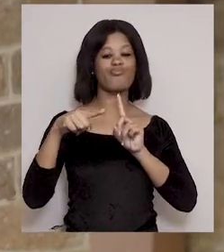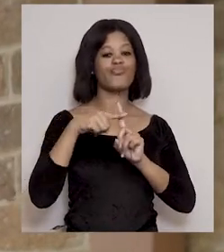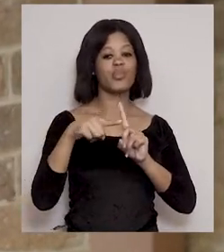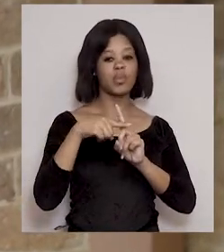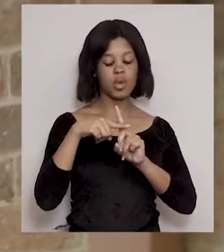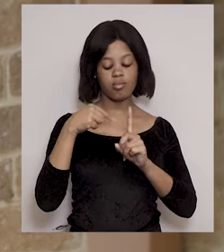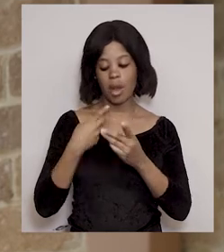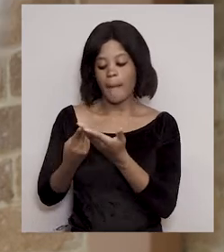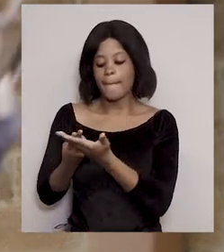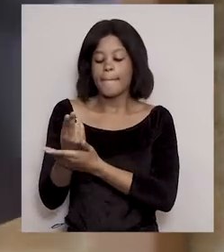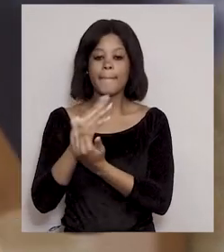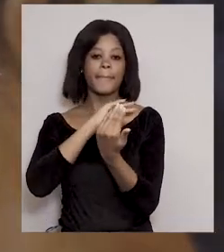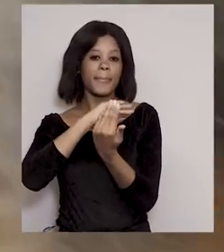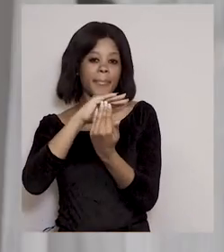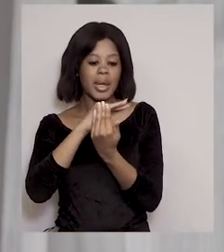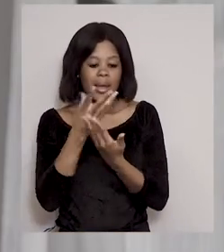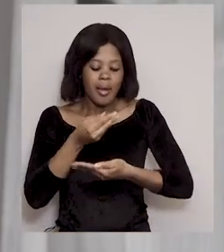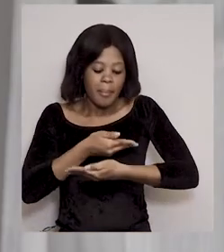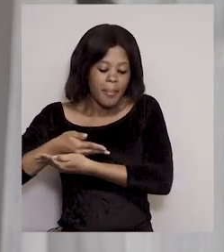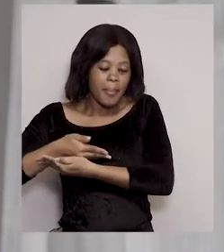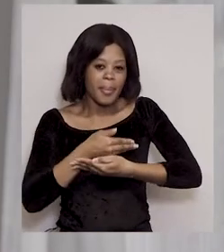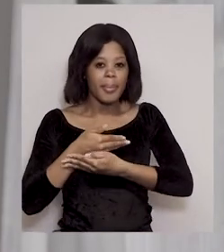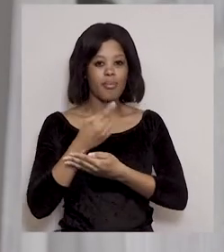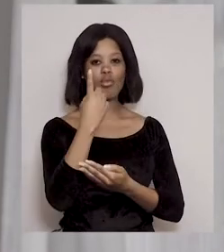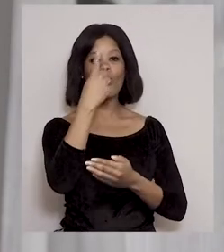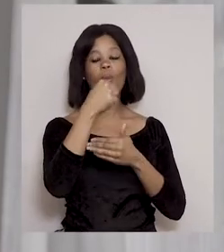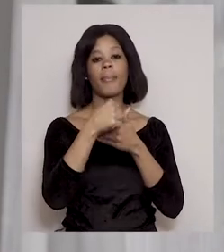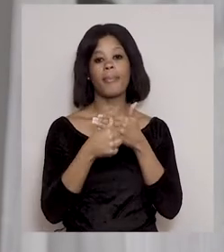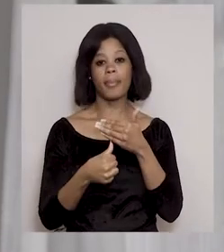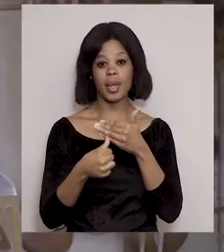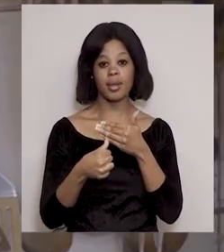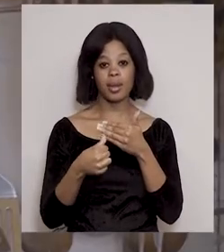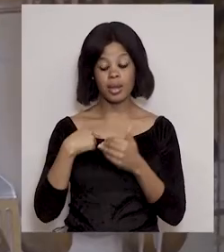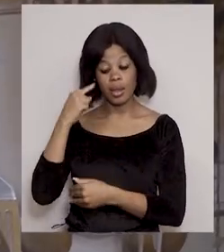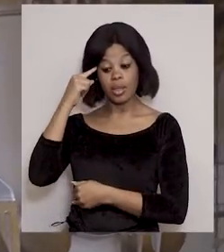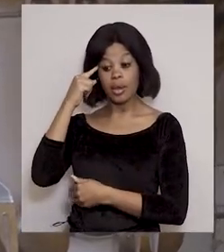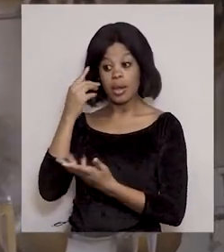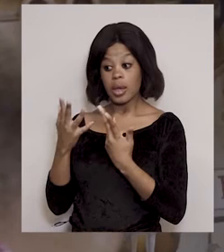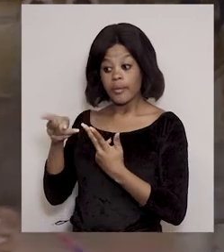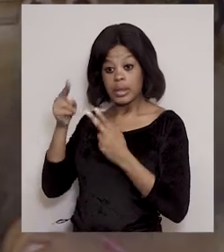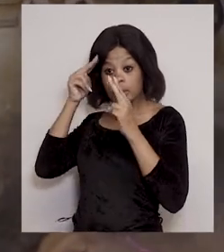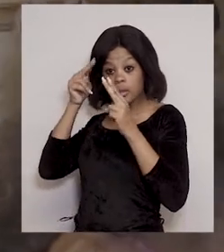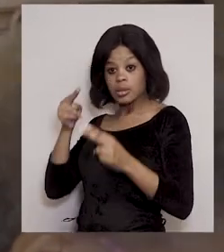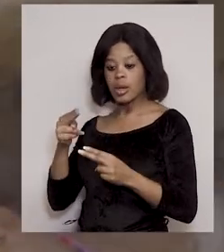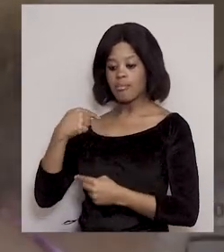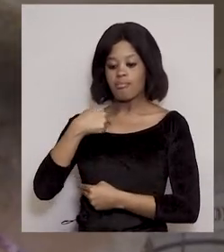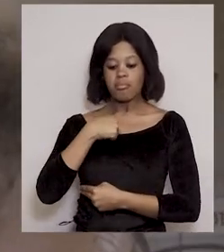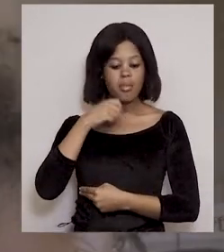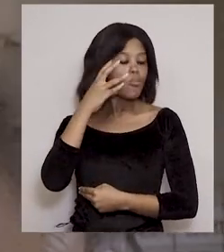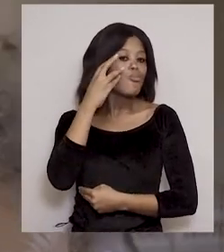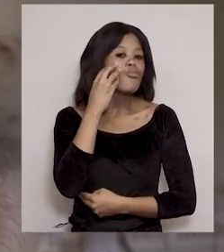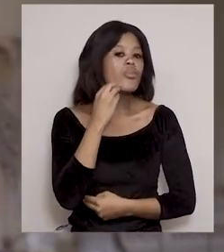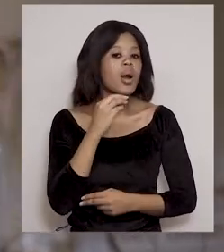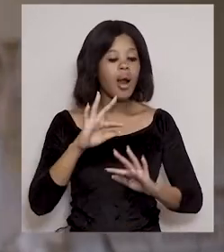We got into the bed and she's got a small baby, only a month old. And I thought, if she's got to die now,